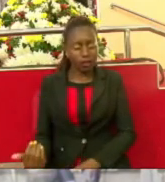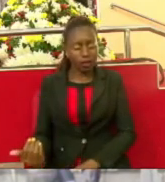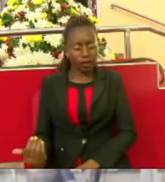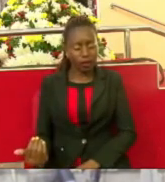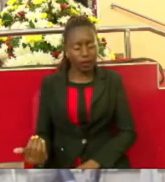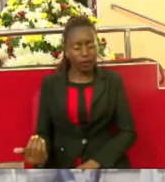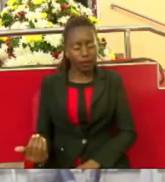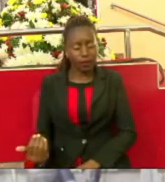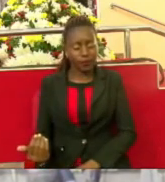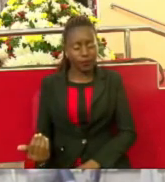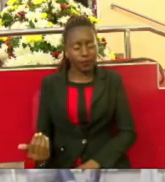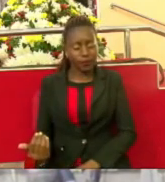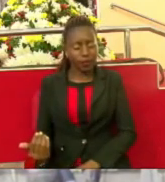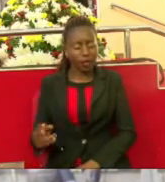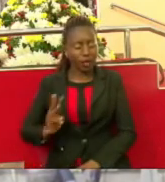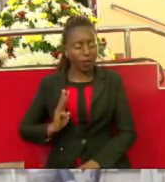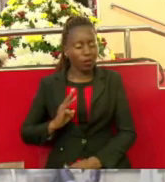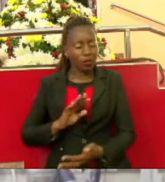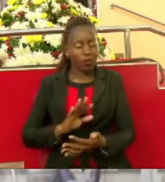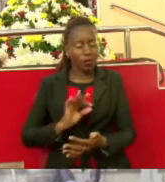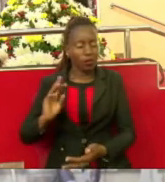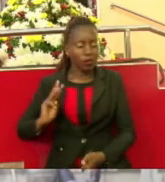We have failed as parents to guide our children.